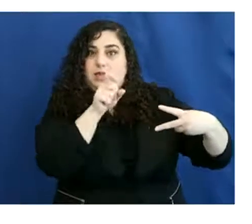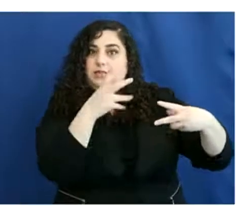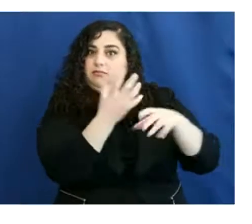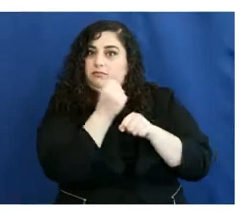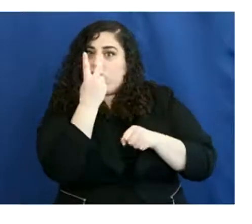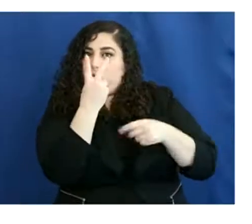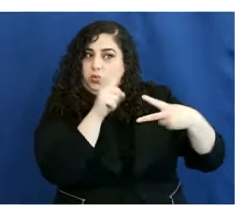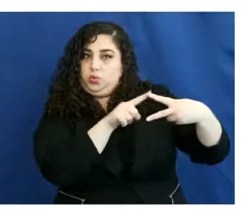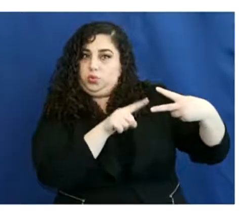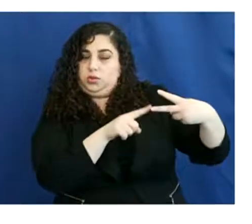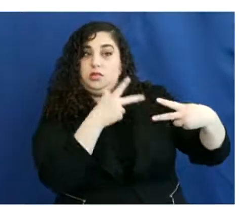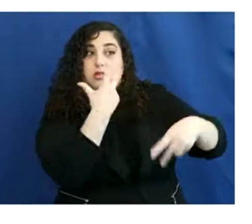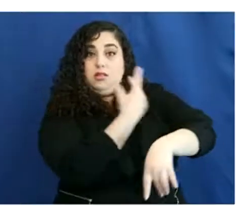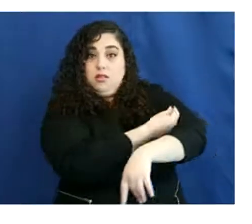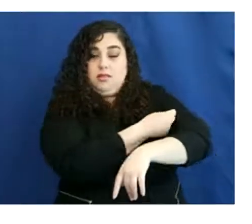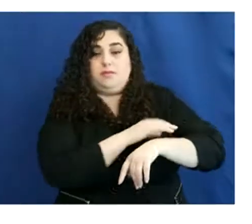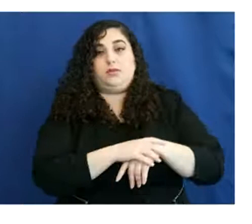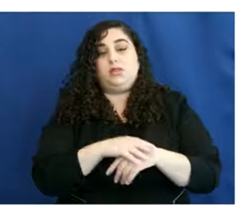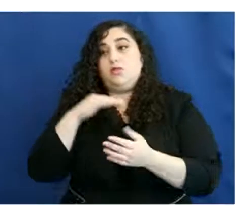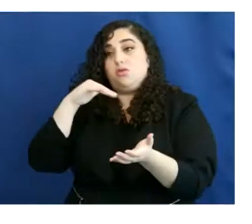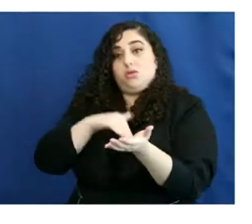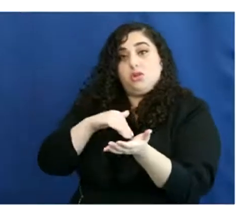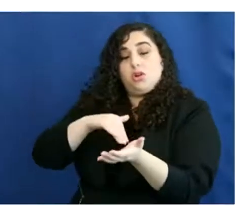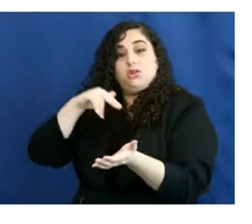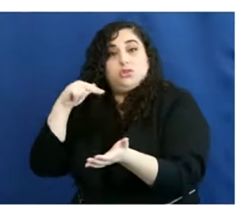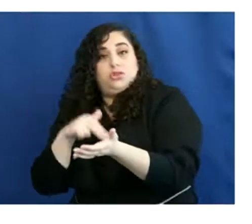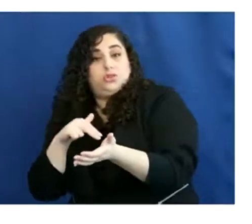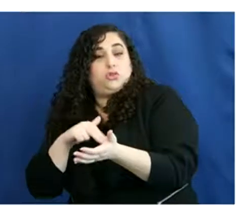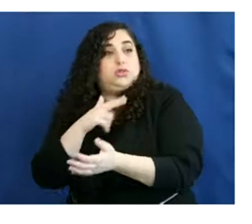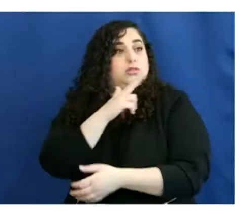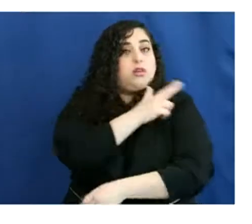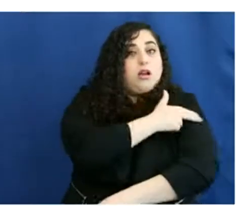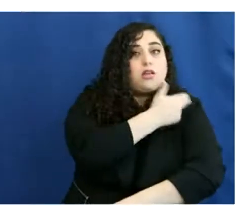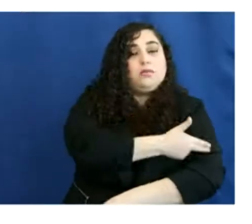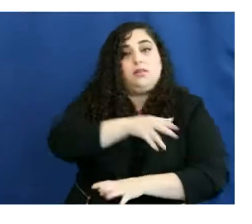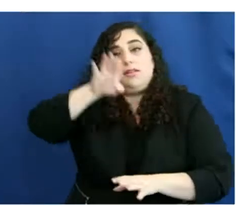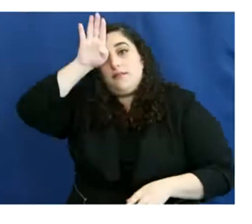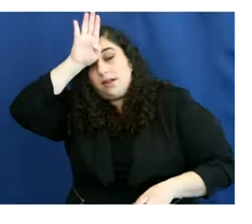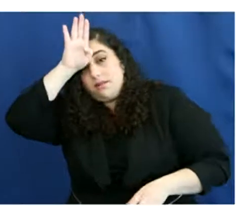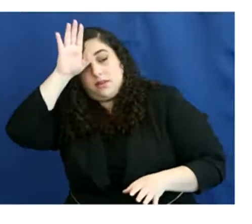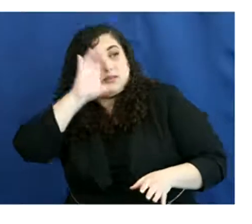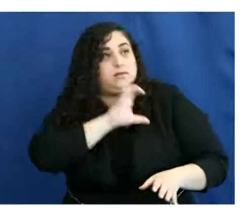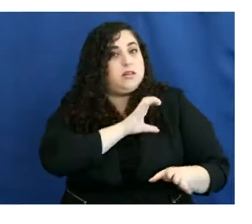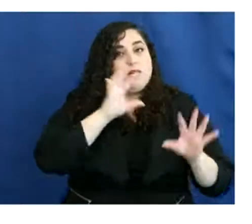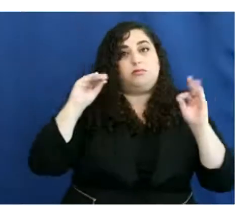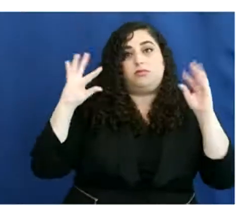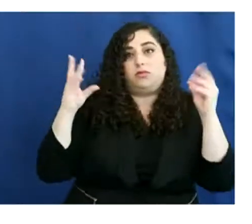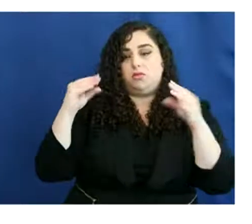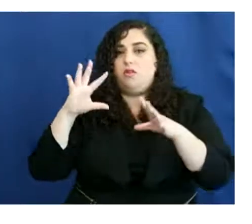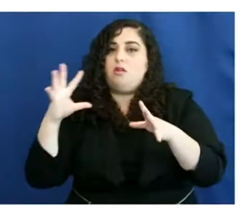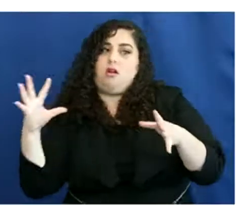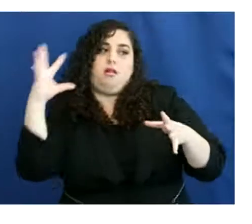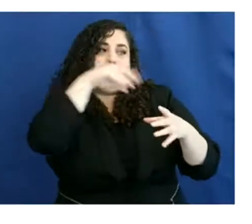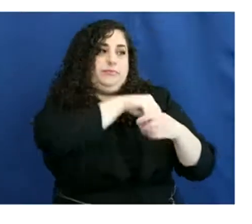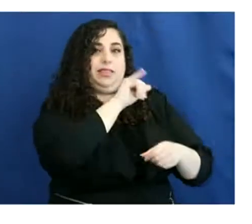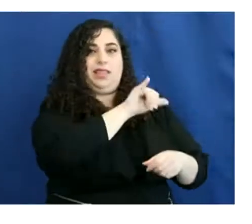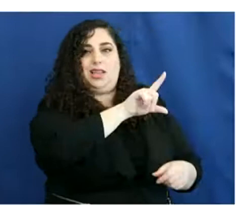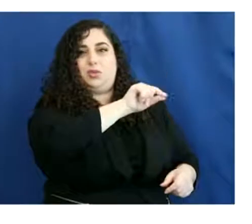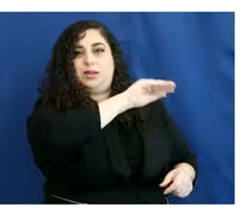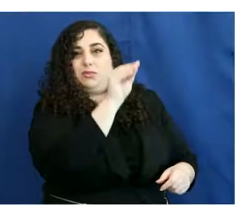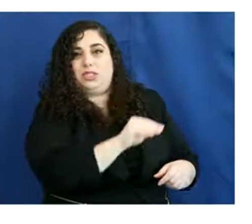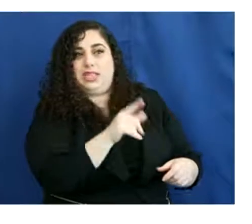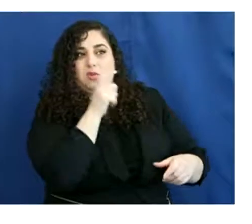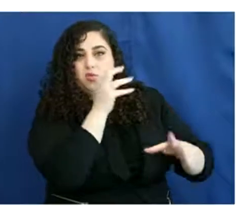partners, county staff, everyone who's out there, firefighters, paramedics, everyone who is a part of this incredible vaccination effort,